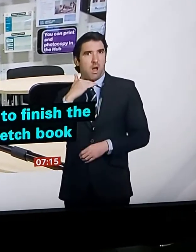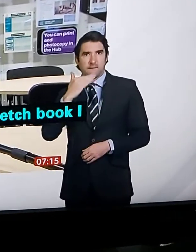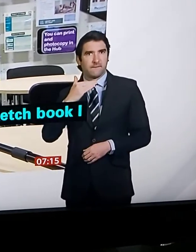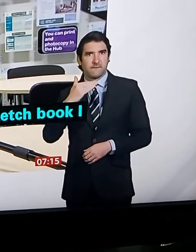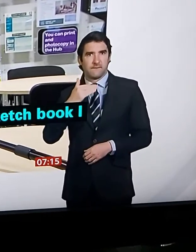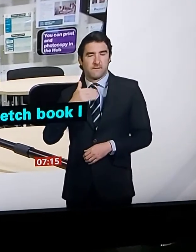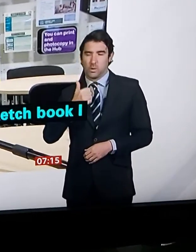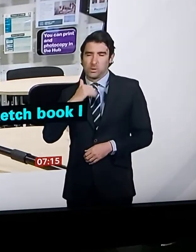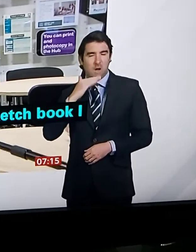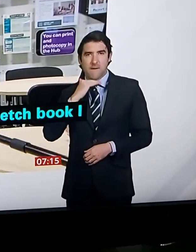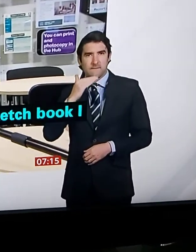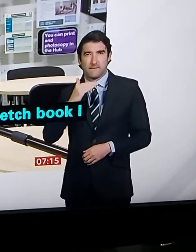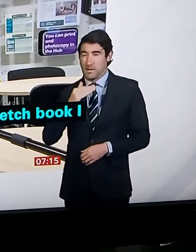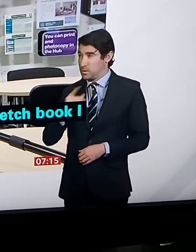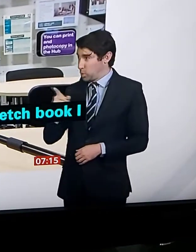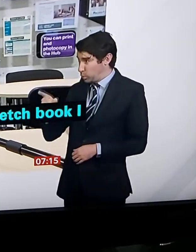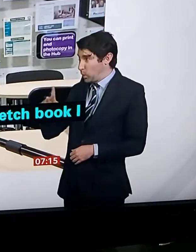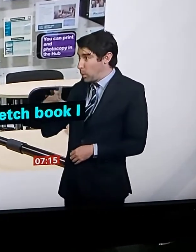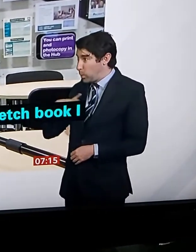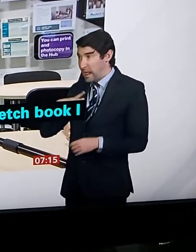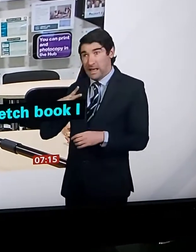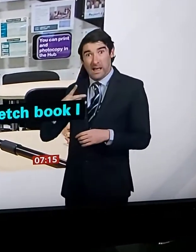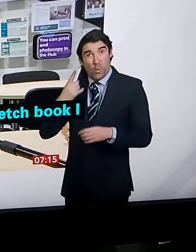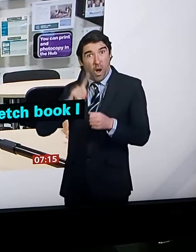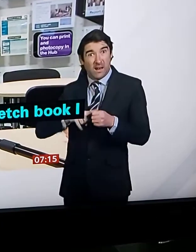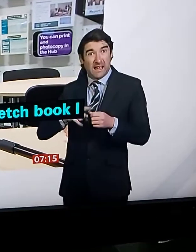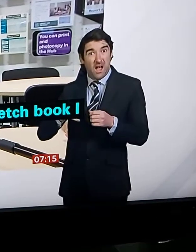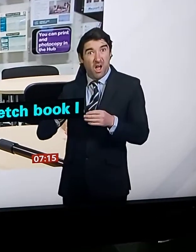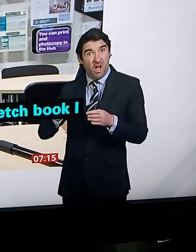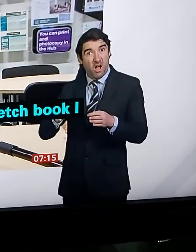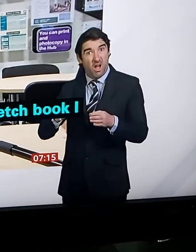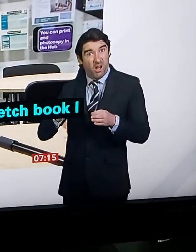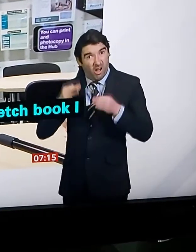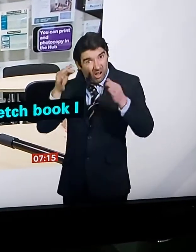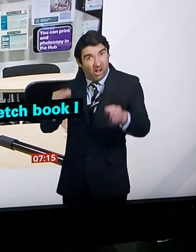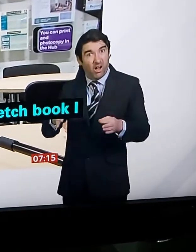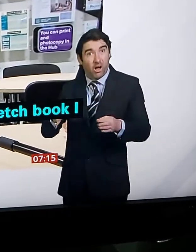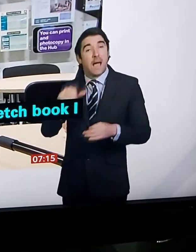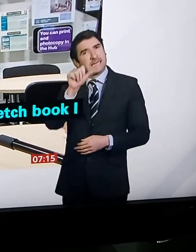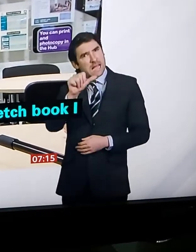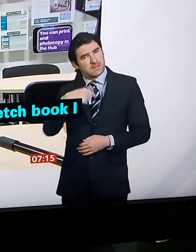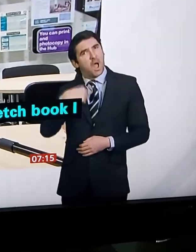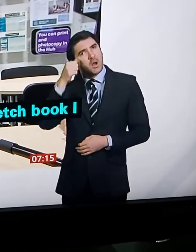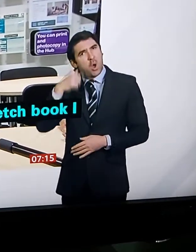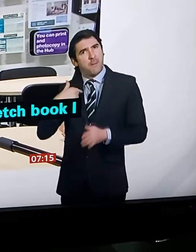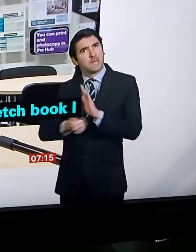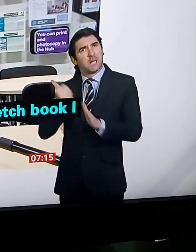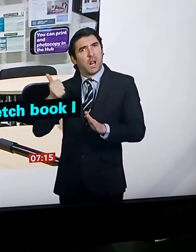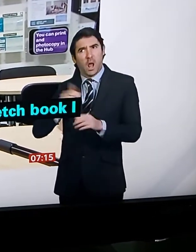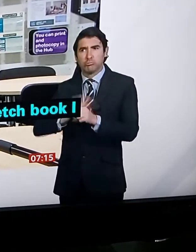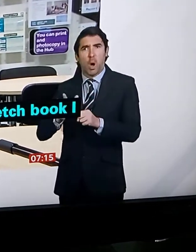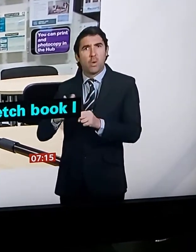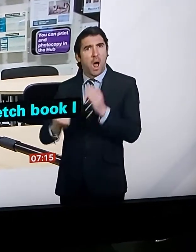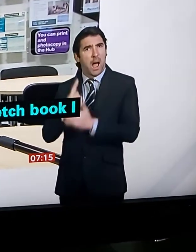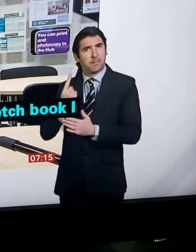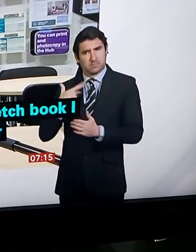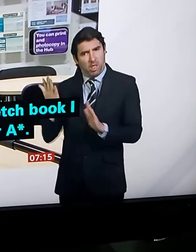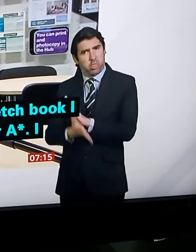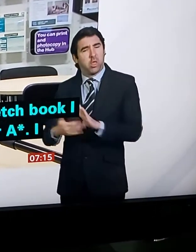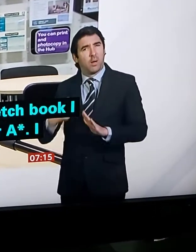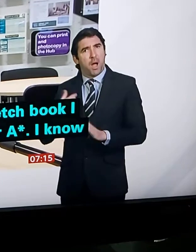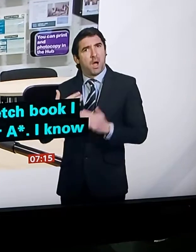Yes. Setting yourself back a year just to make sure that this is sorted out? Yeah, because I know what I'm capable of had the pandemic never happened, and if I have to resit the